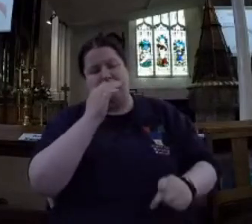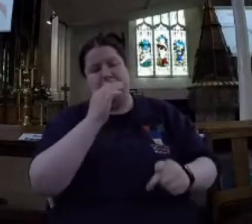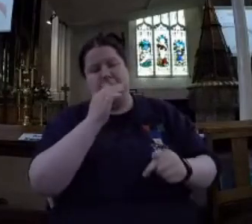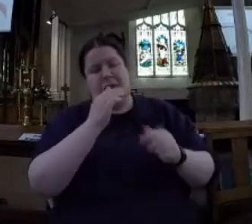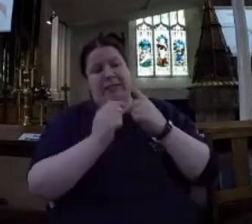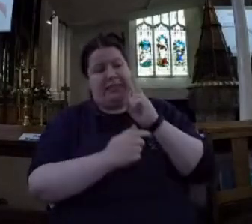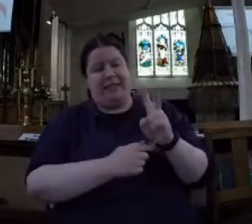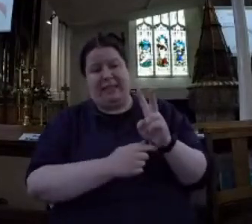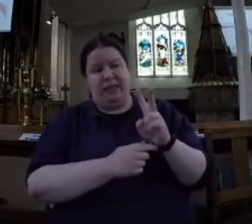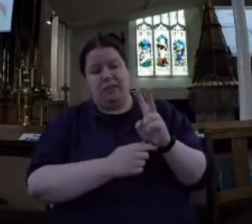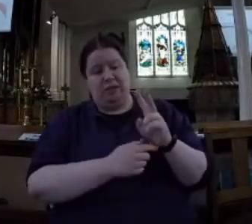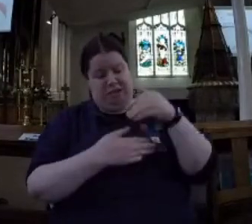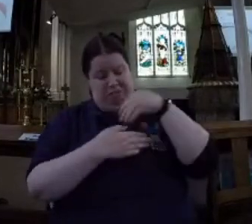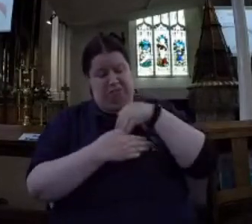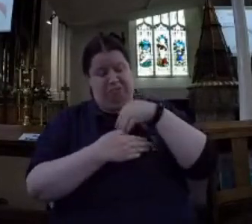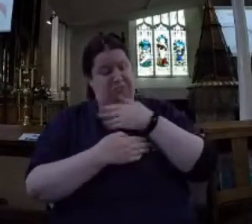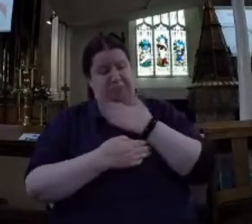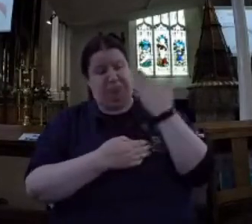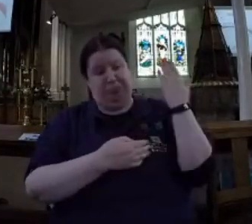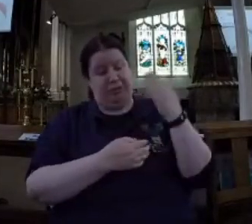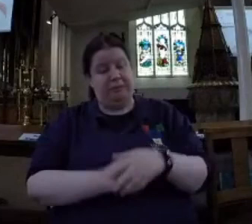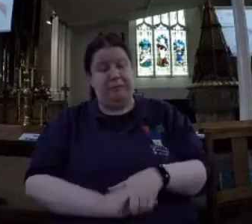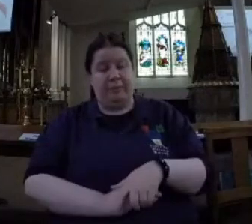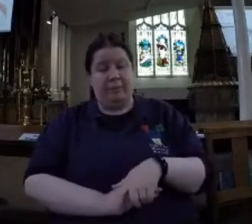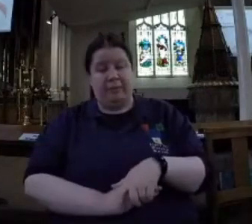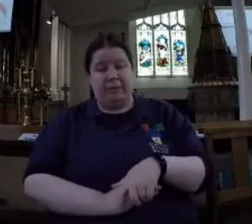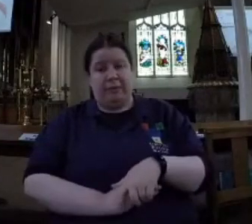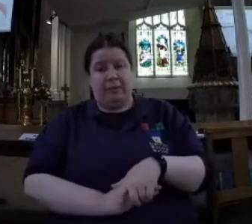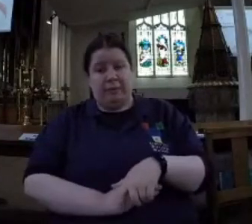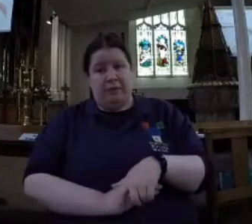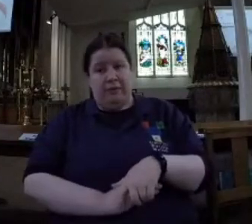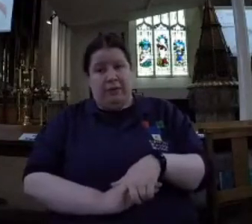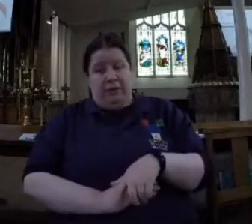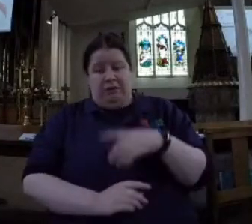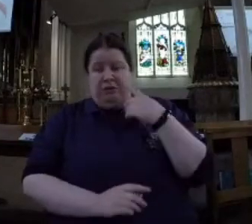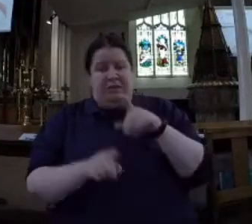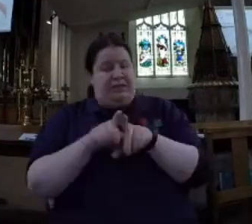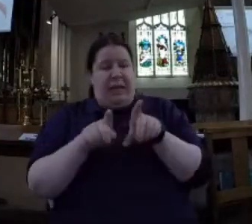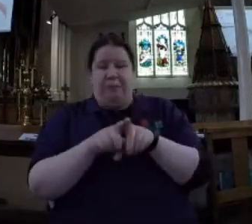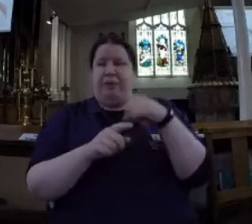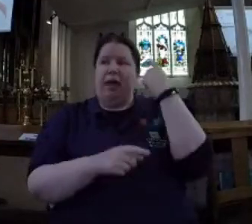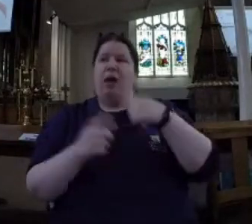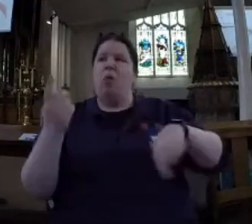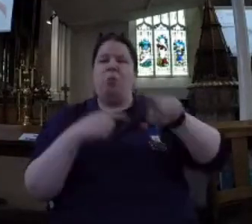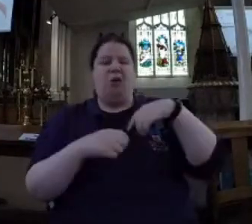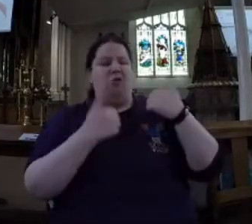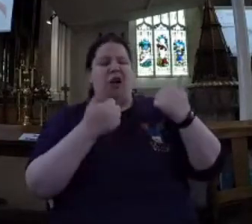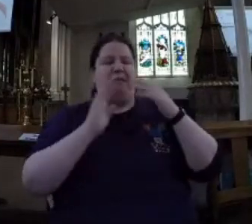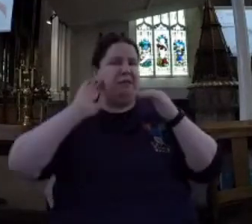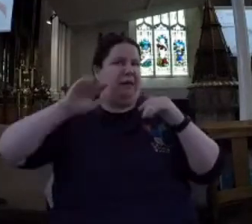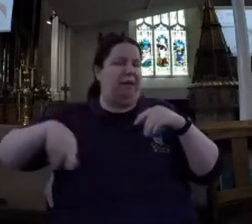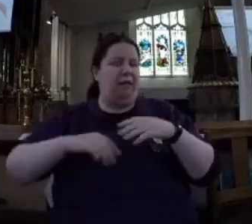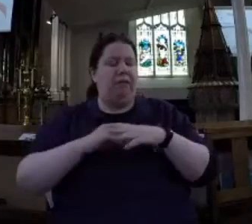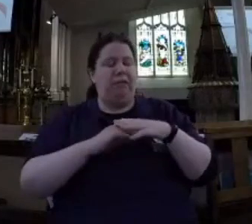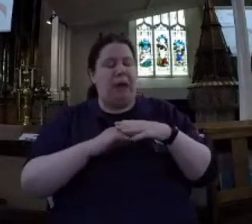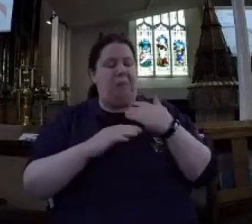our news. Integrity is not thinking the same as thinking we are okay, forget everyone else, I'm